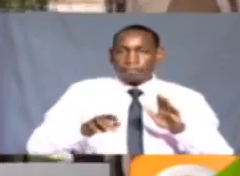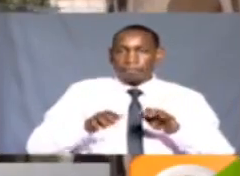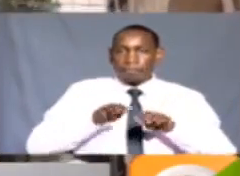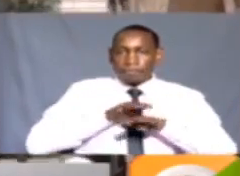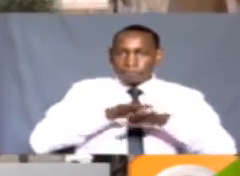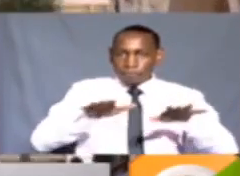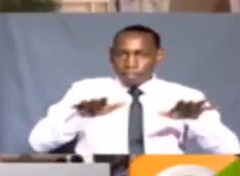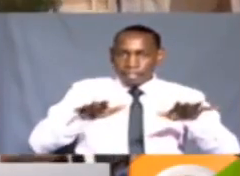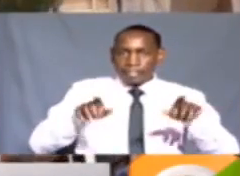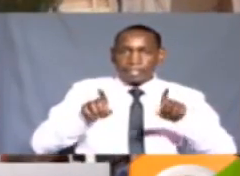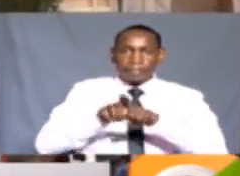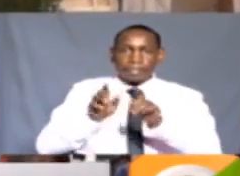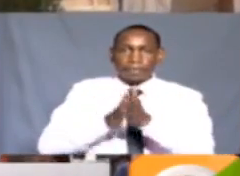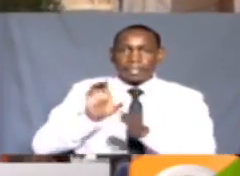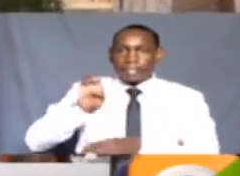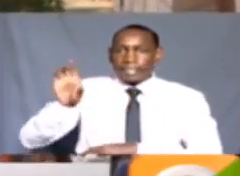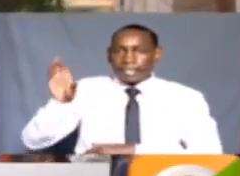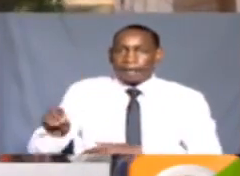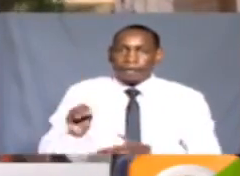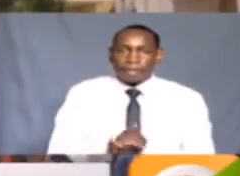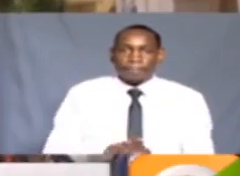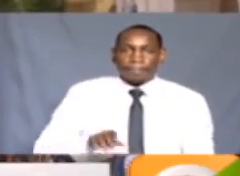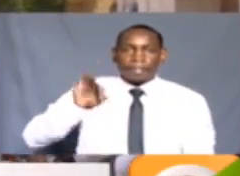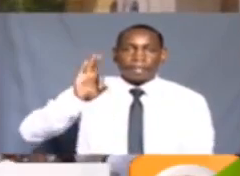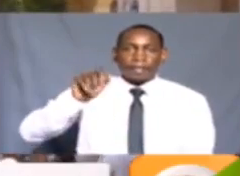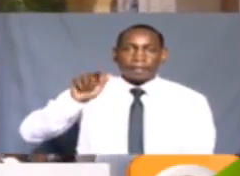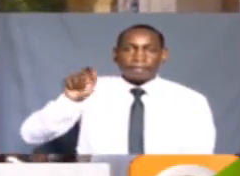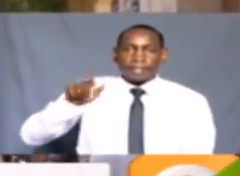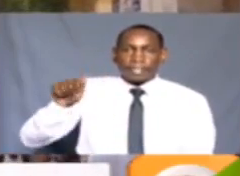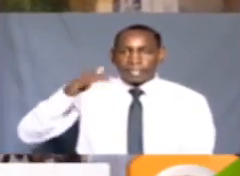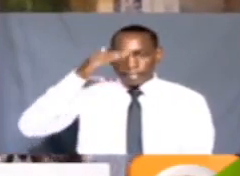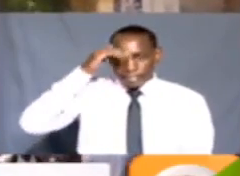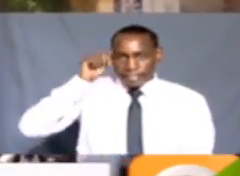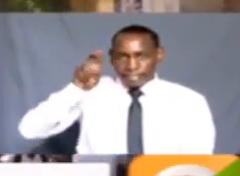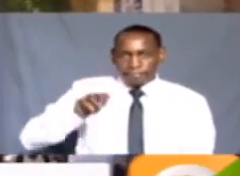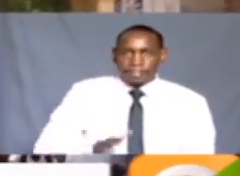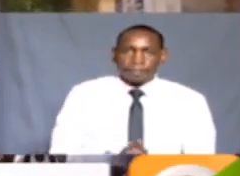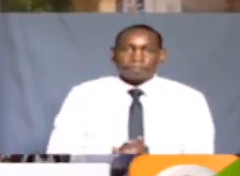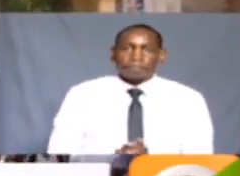but also the rest of East Africa. Faisal Ahmed, Citizen TV, Djibouti.